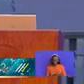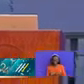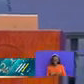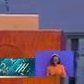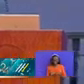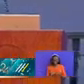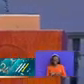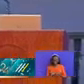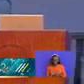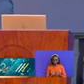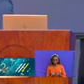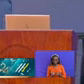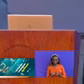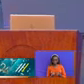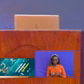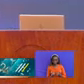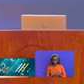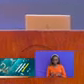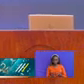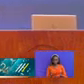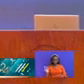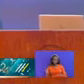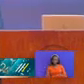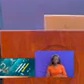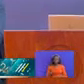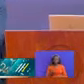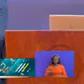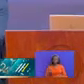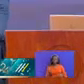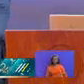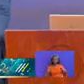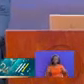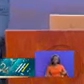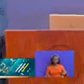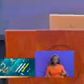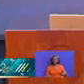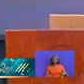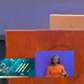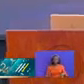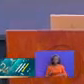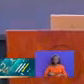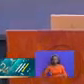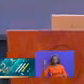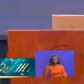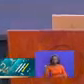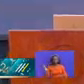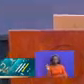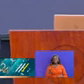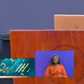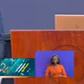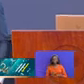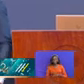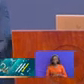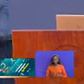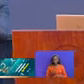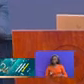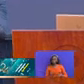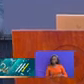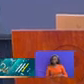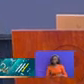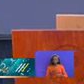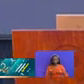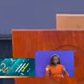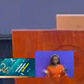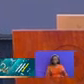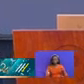now majority of the people interested there was a time in high school people will say ch ch and someon and spirit they were